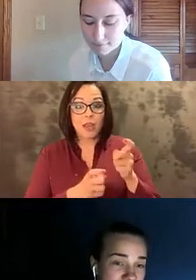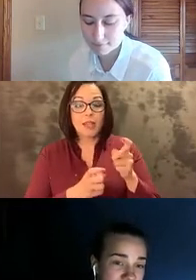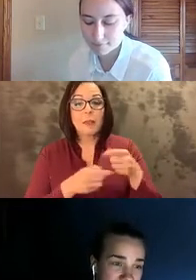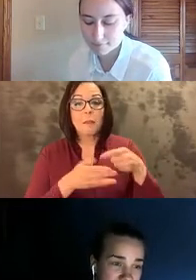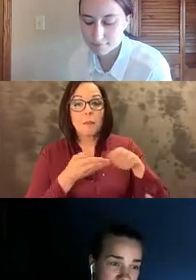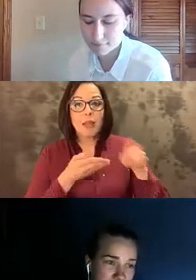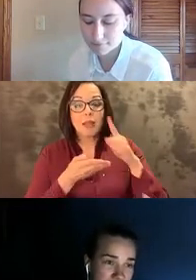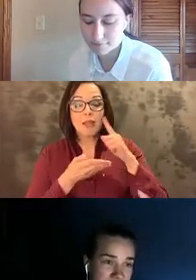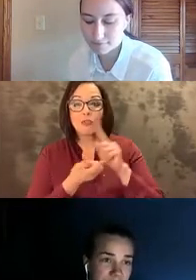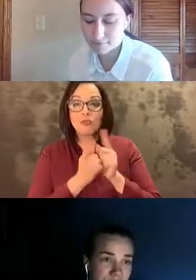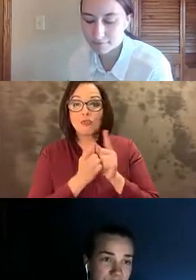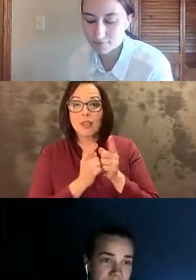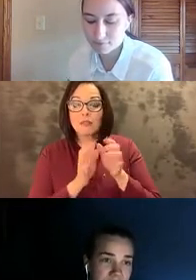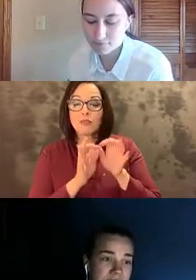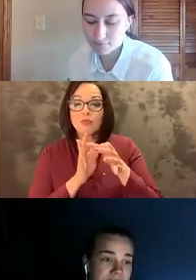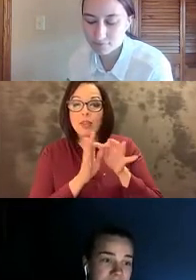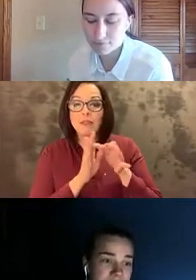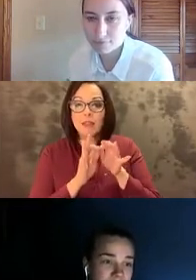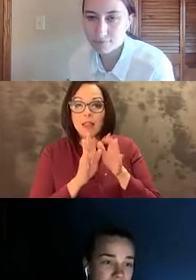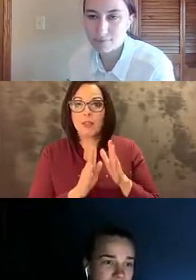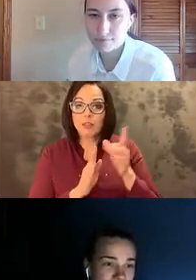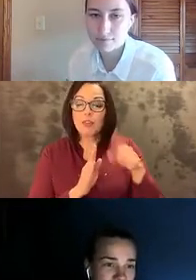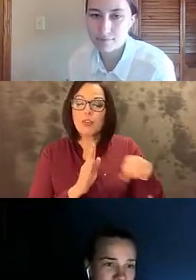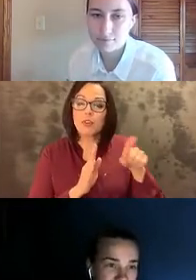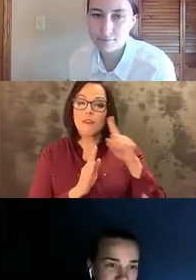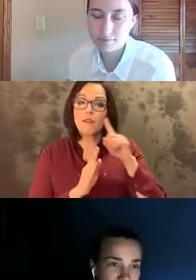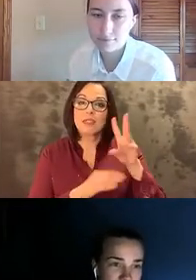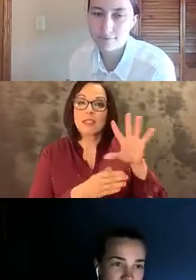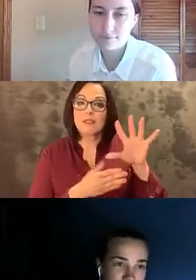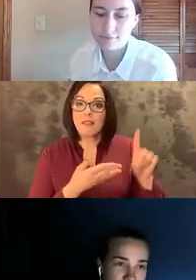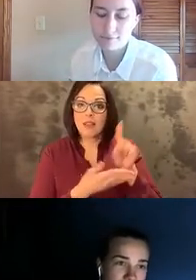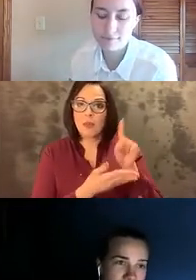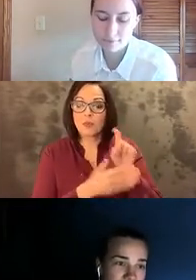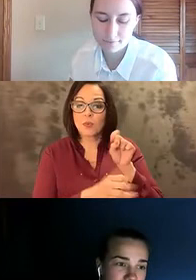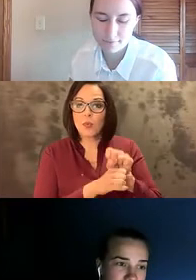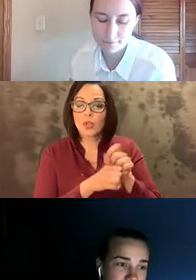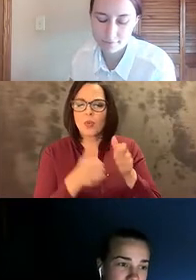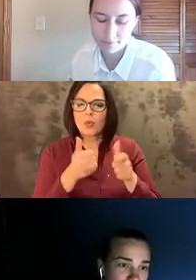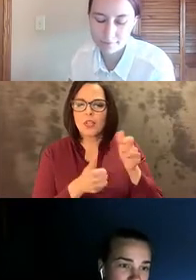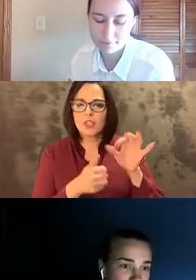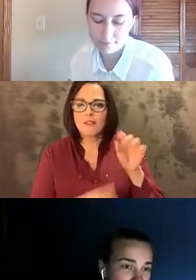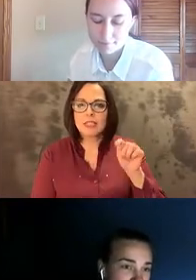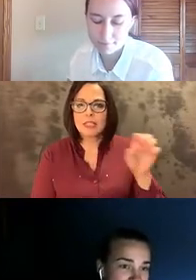for 65 hours of work. What FTE would you report?